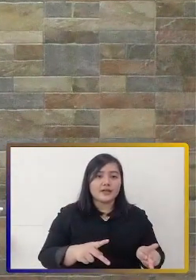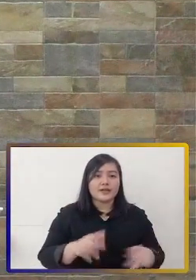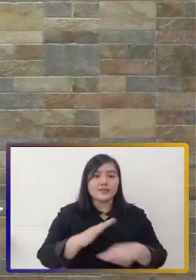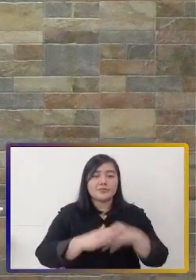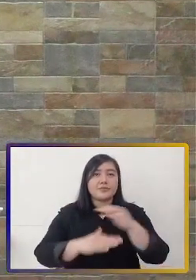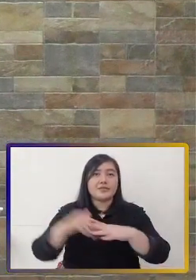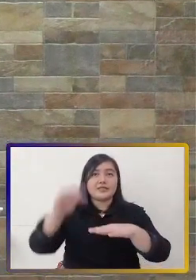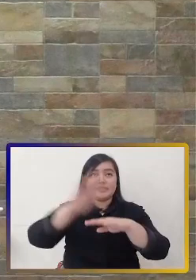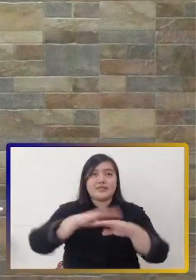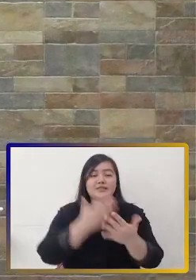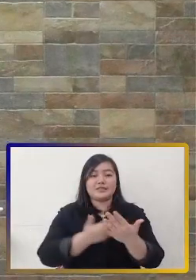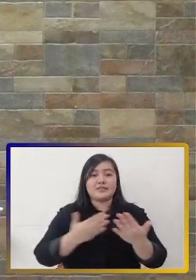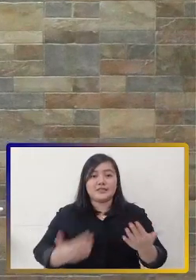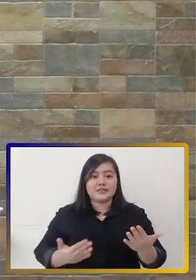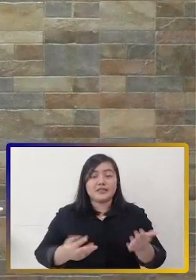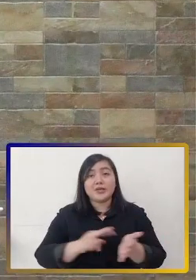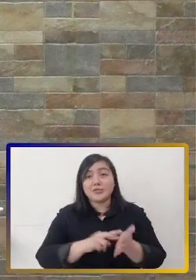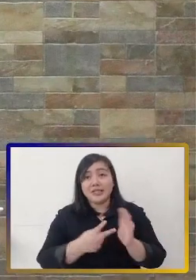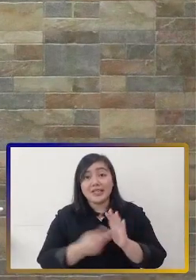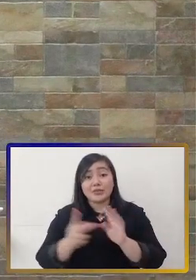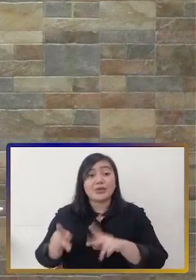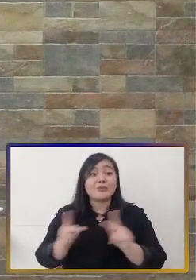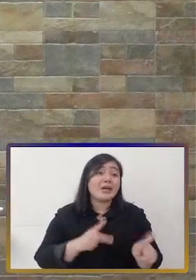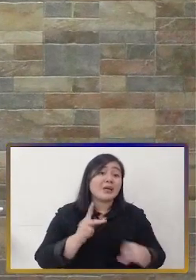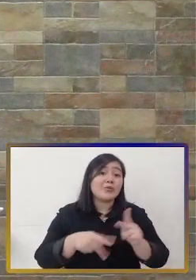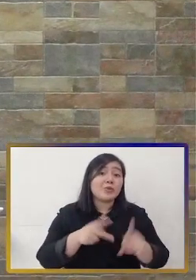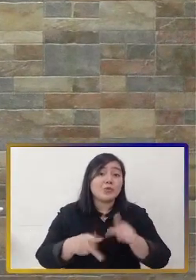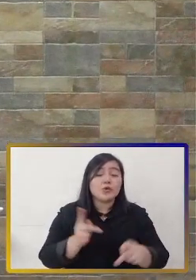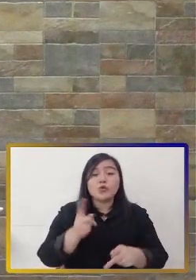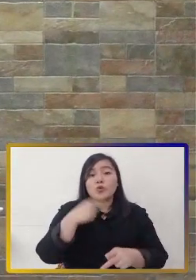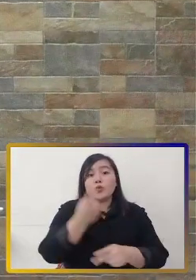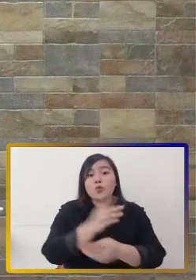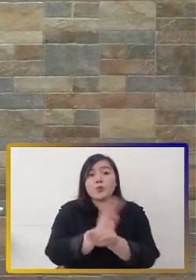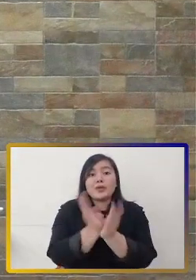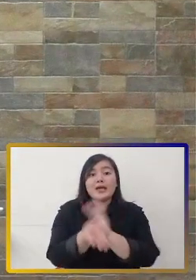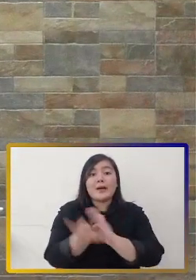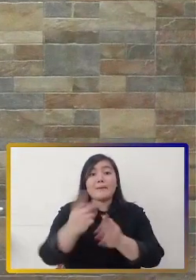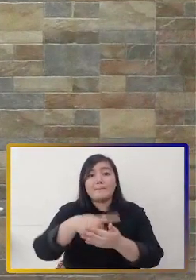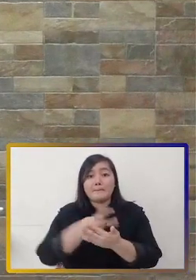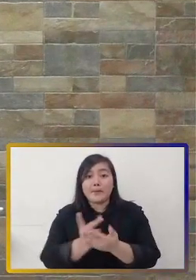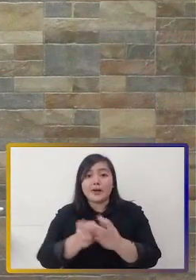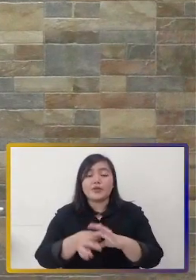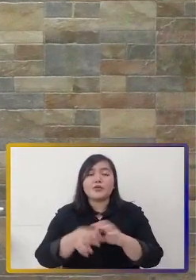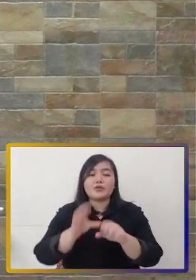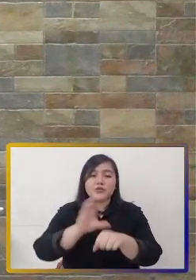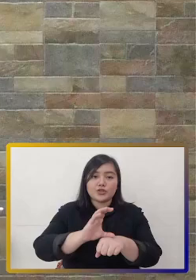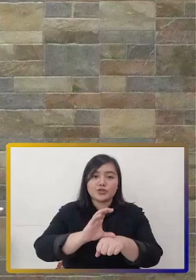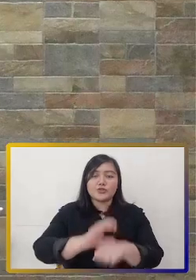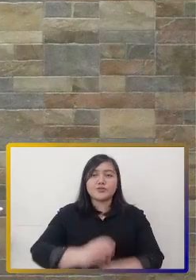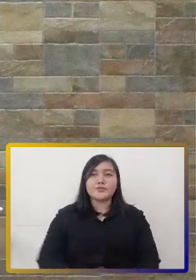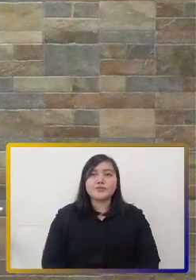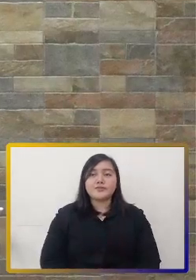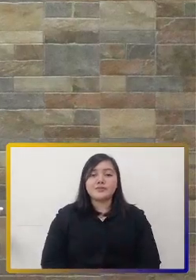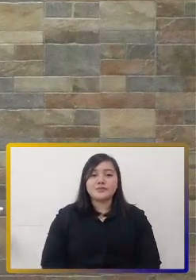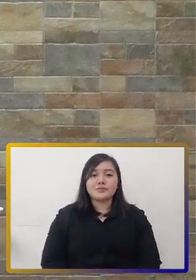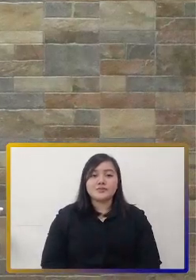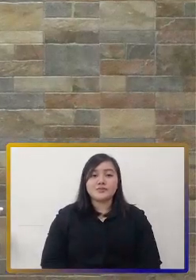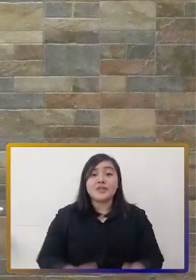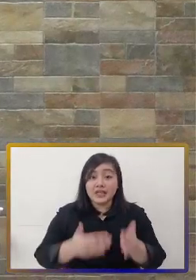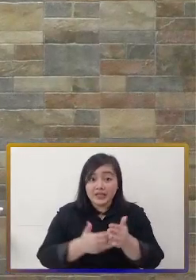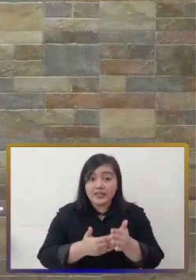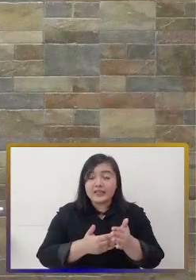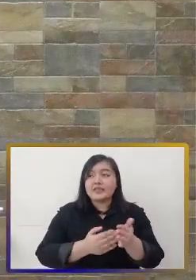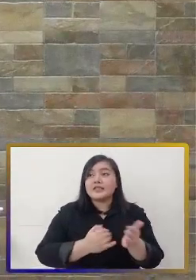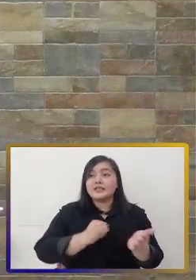Baptist. Inihanda, John the Baptist, the personality na ginamit, the personality ginamit ng Panginoon Hesus Kristo to baptize